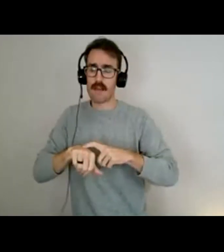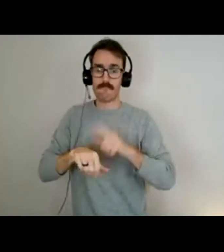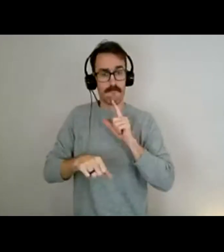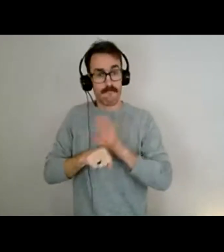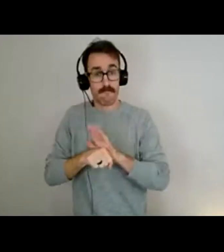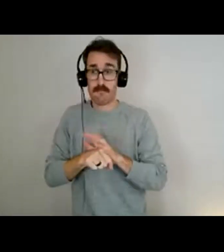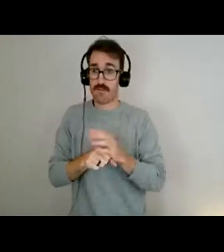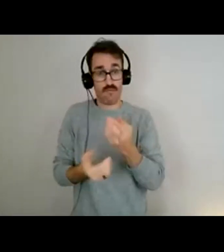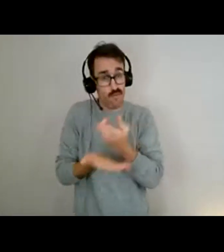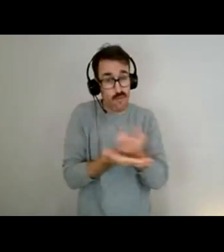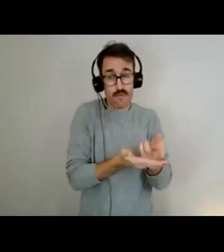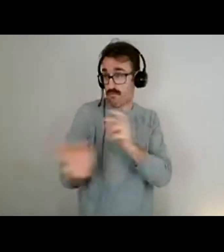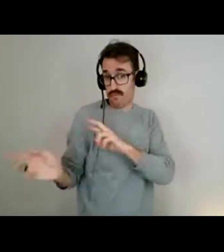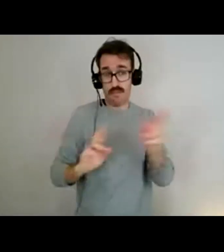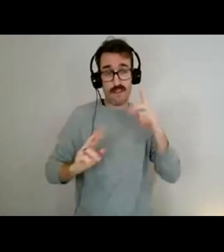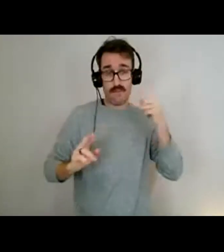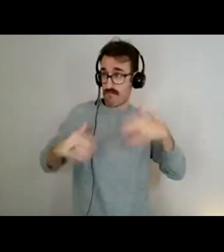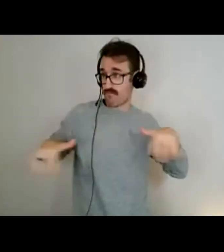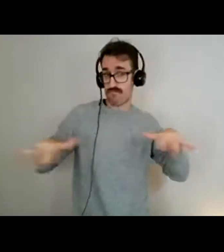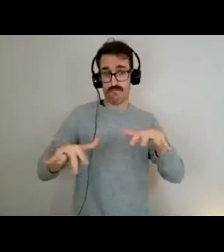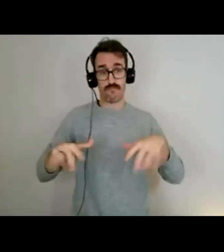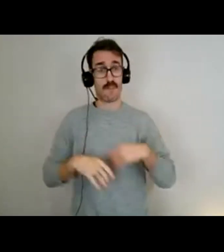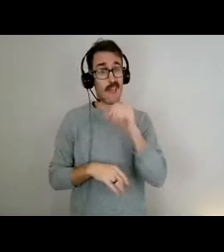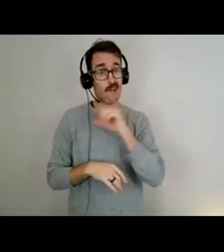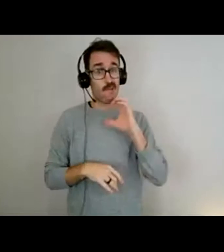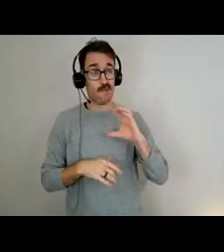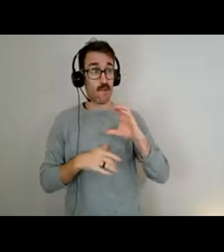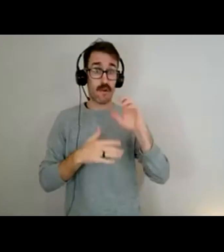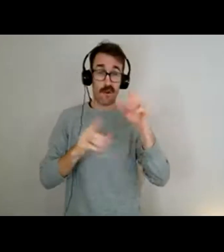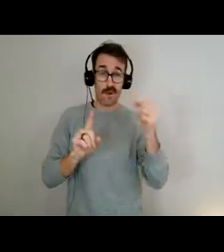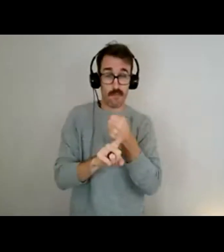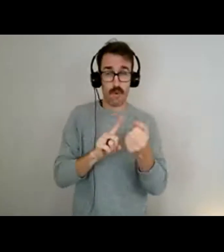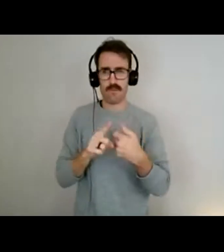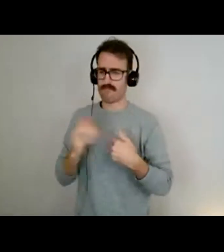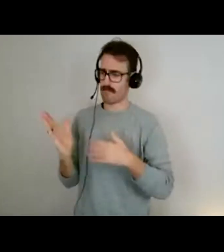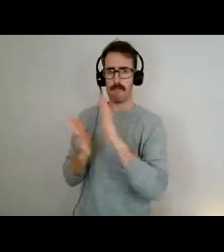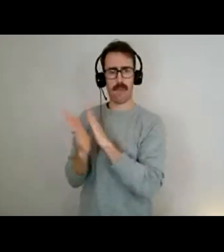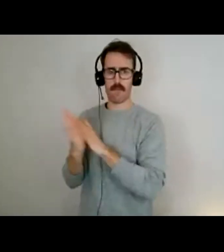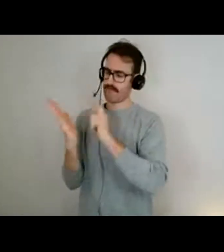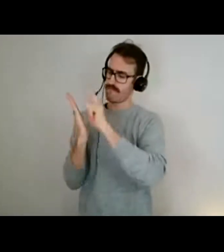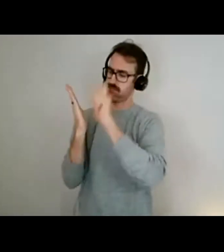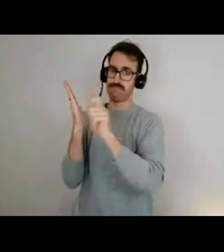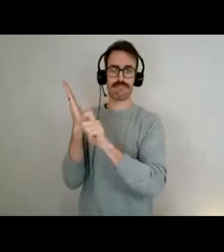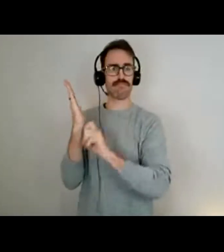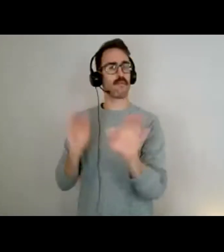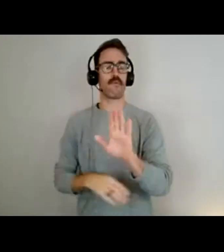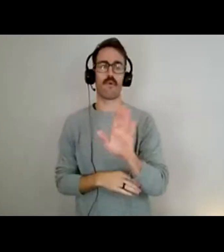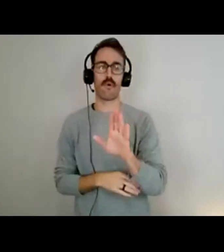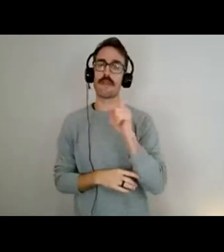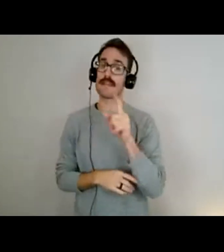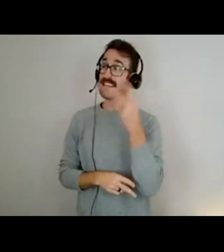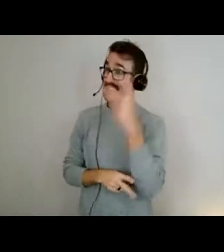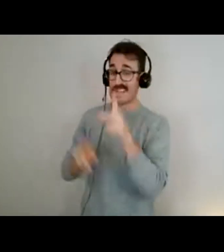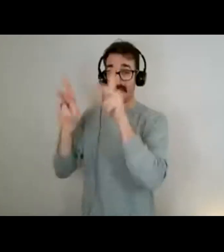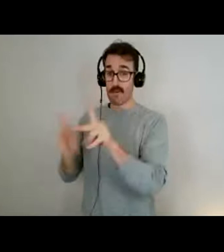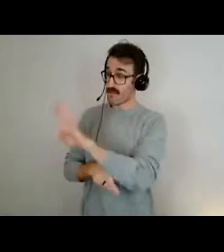resources? Elder abuse is not a box-ticking exercise documentation. We must look at the person and understand